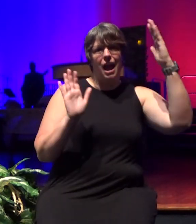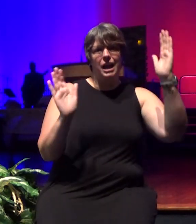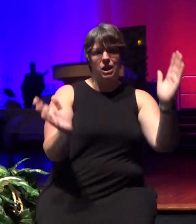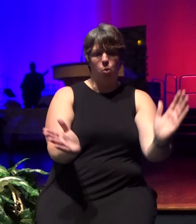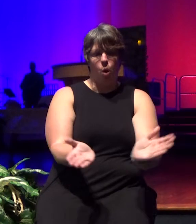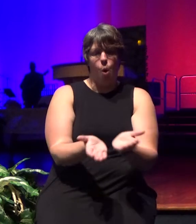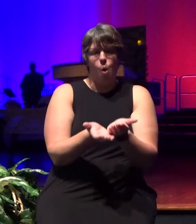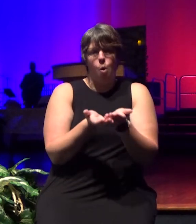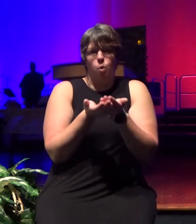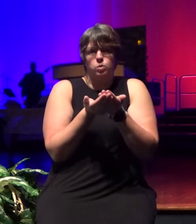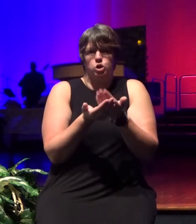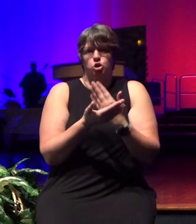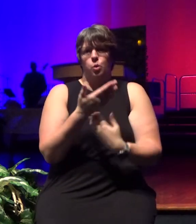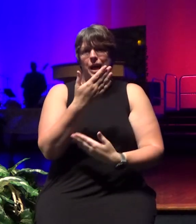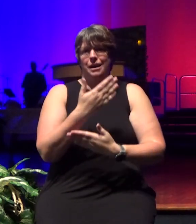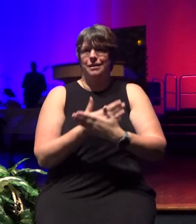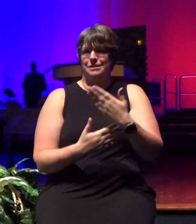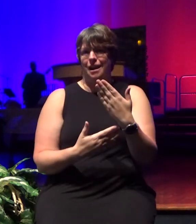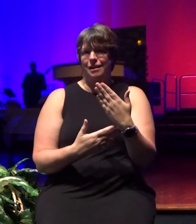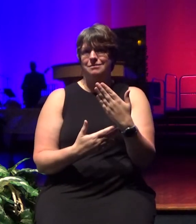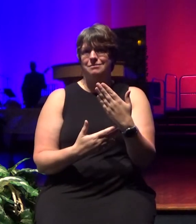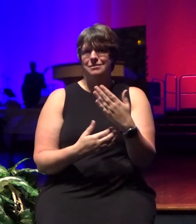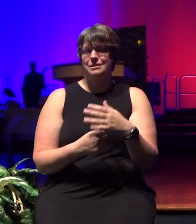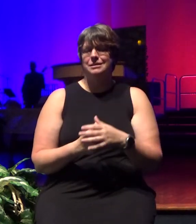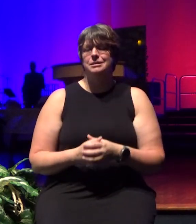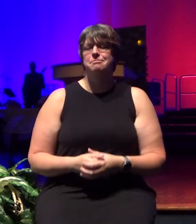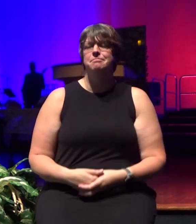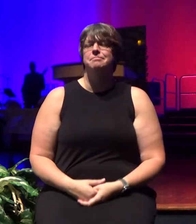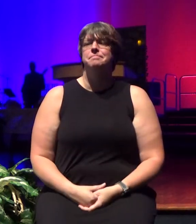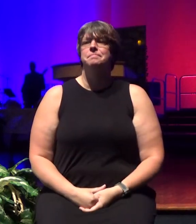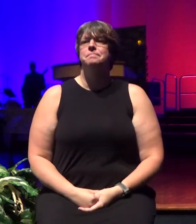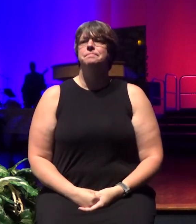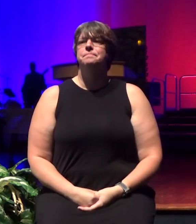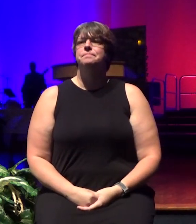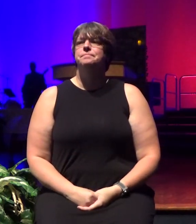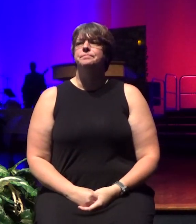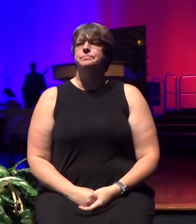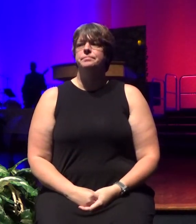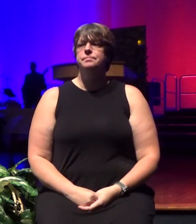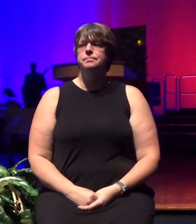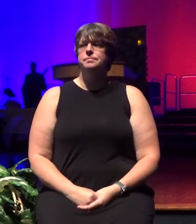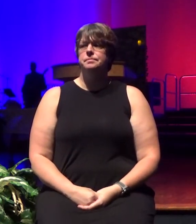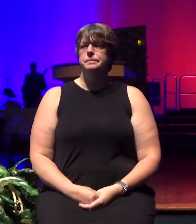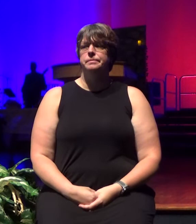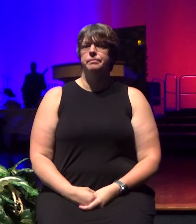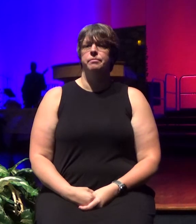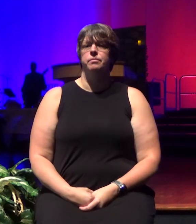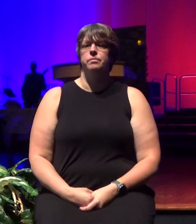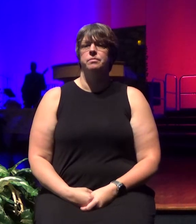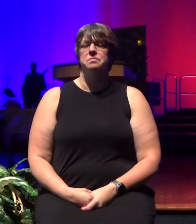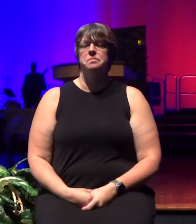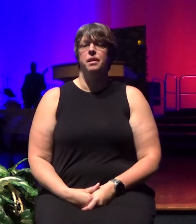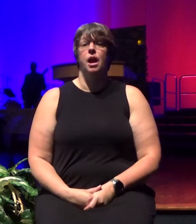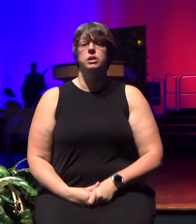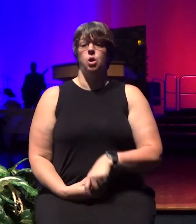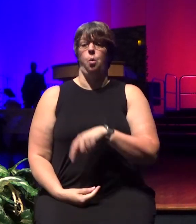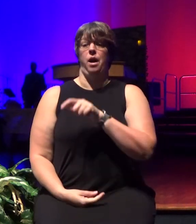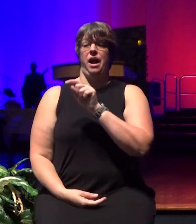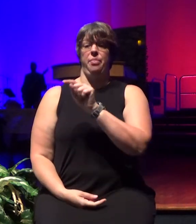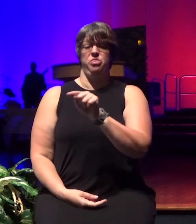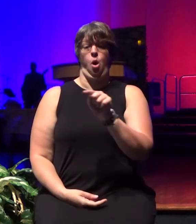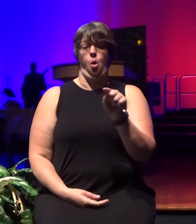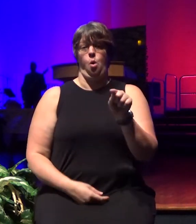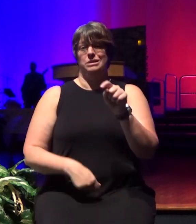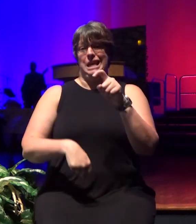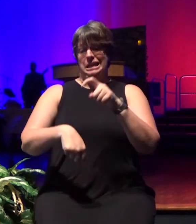that we might re-enchant our lives, that we might pull the release lever on that which does not belong to a radiant child